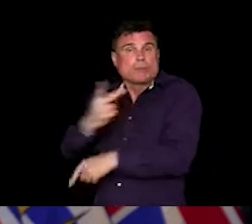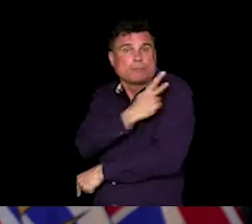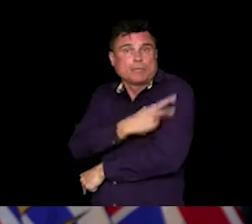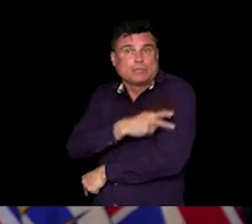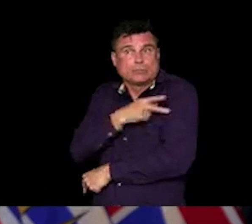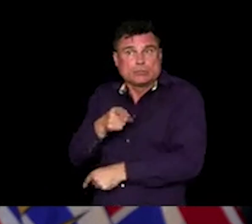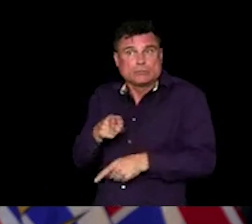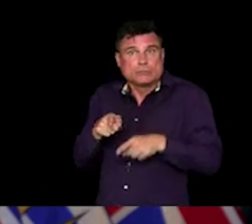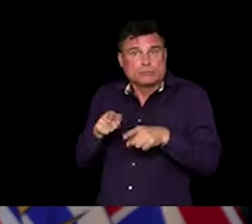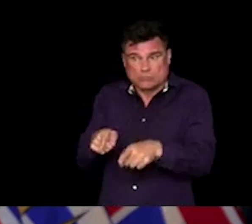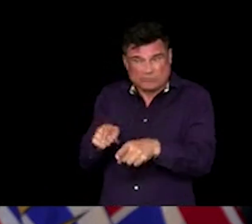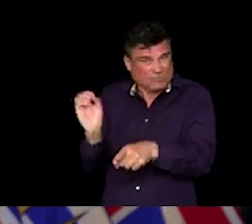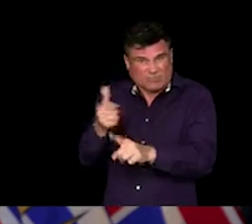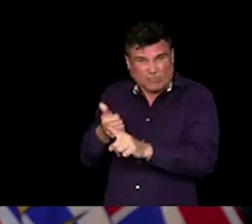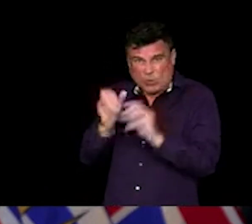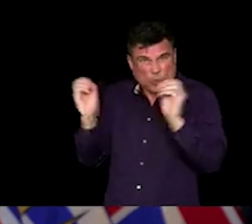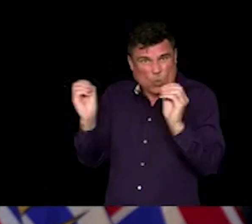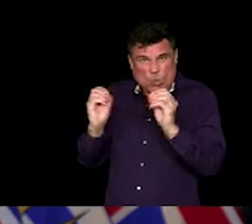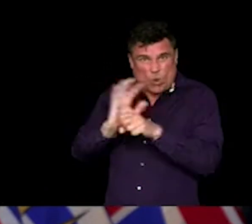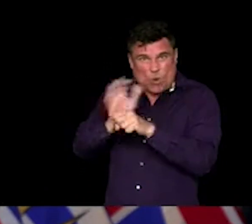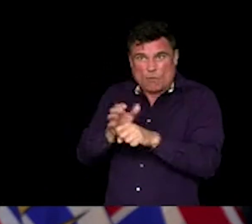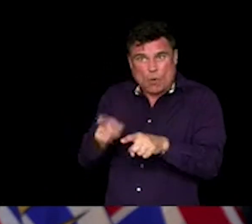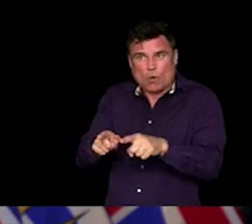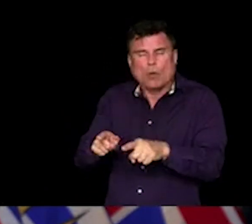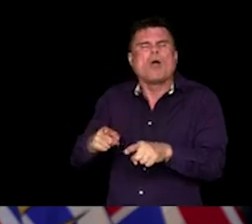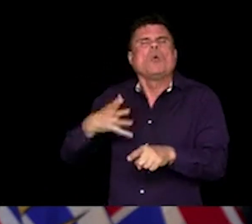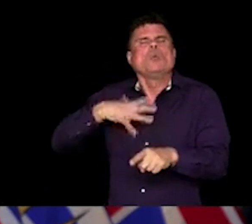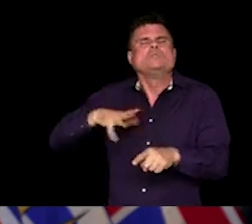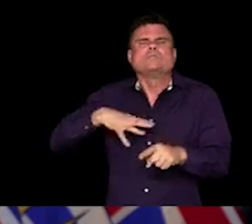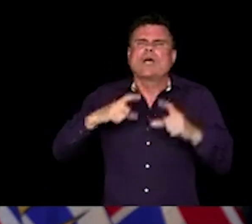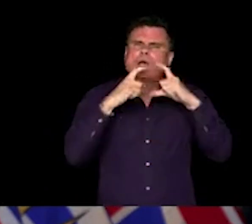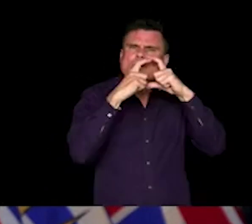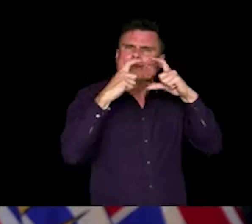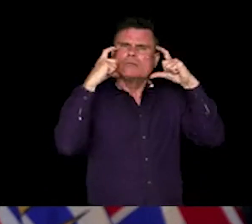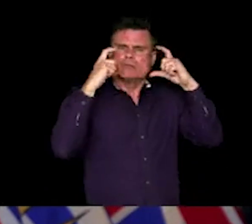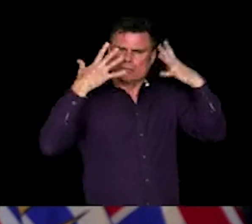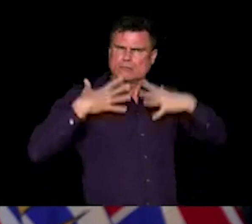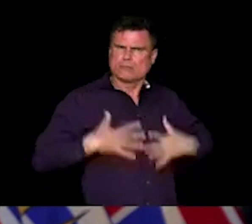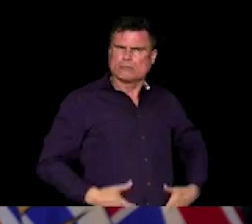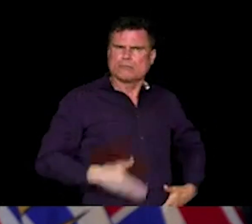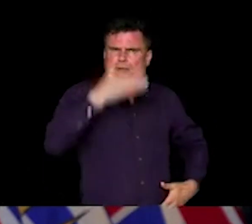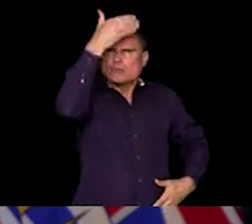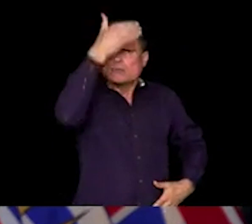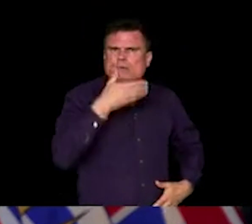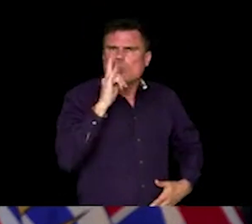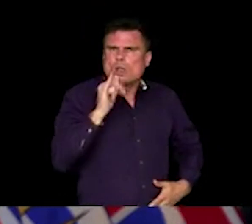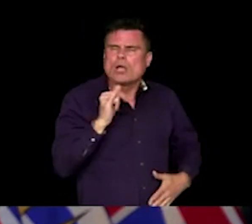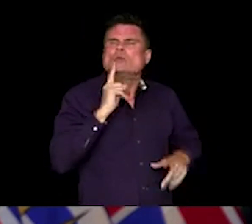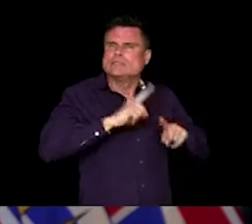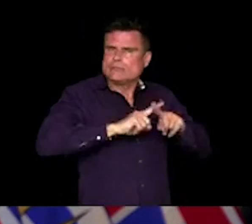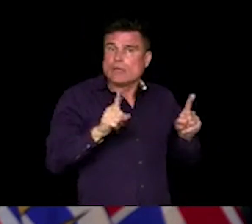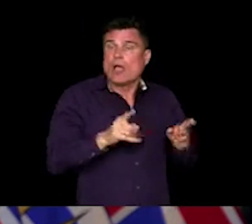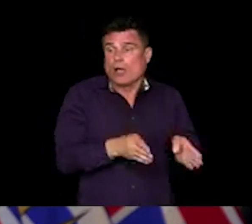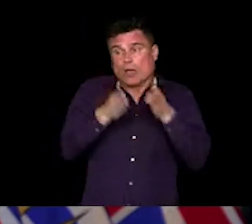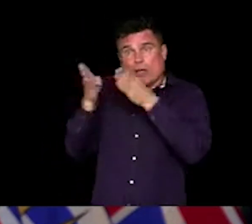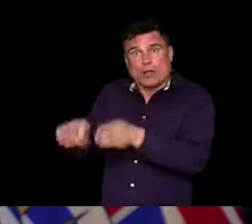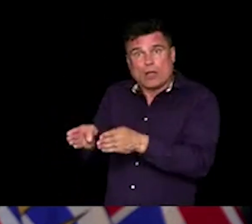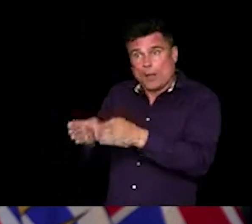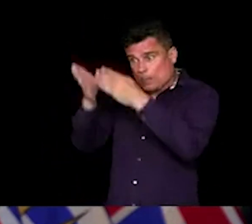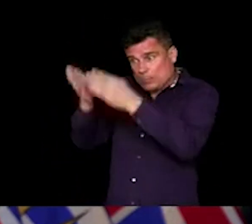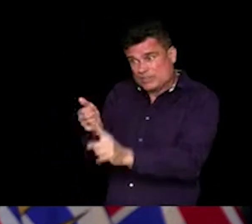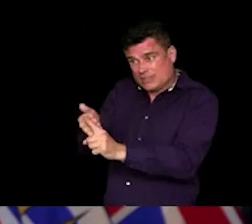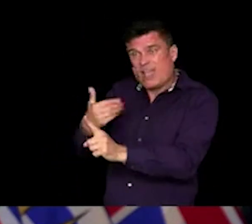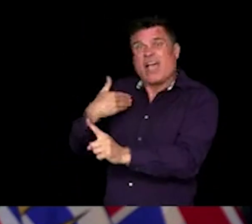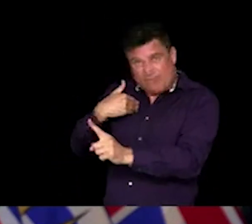care settings. And we are having discussions, ongoing discussions with our community healthcare professions,